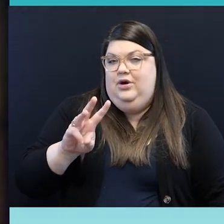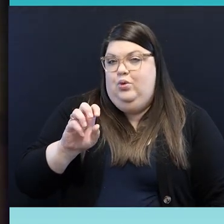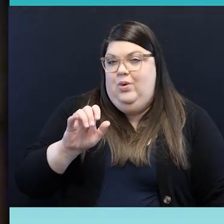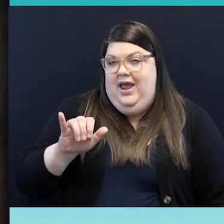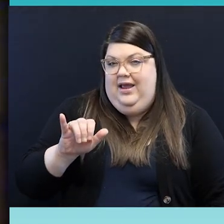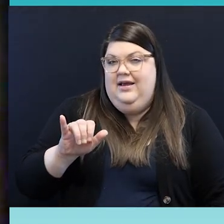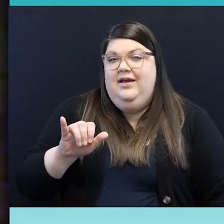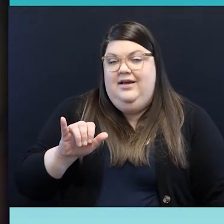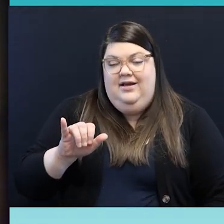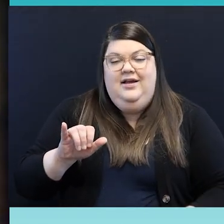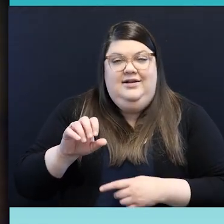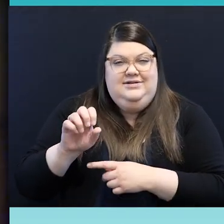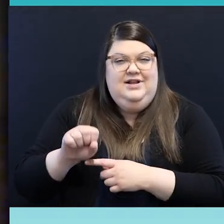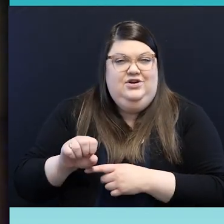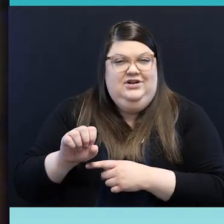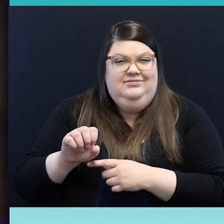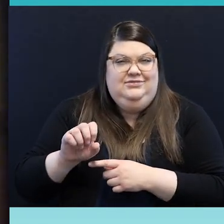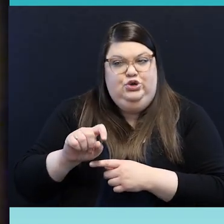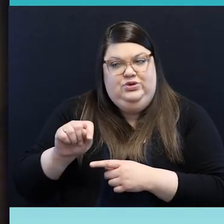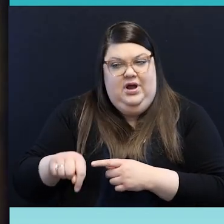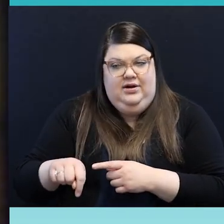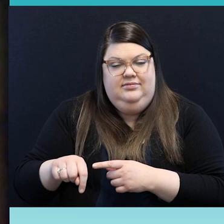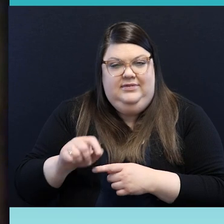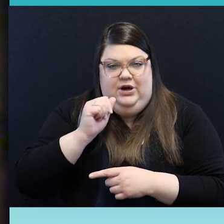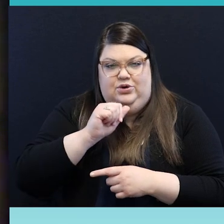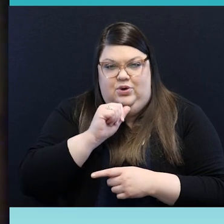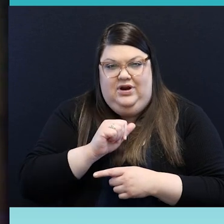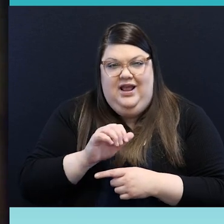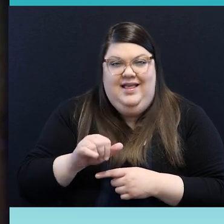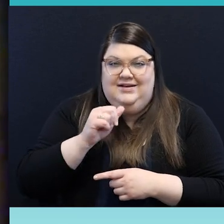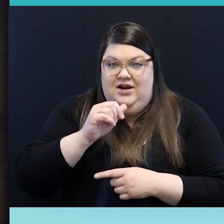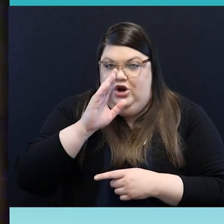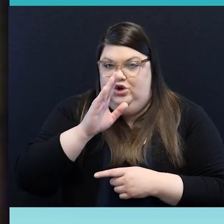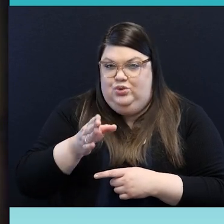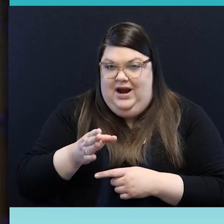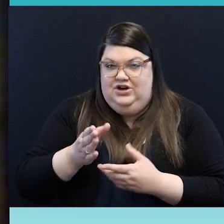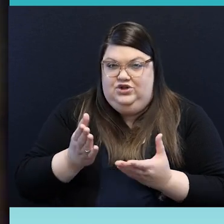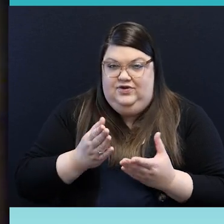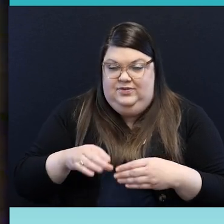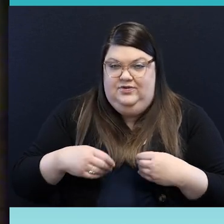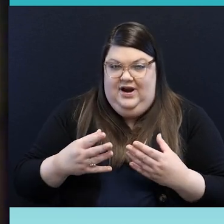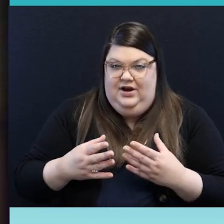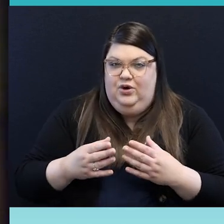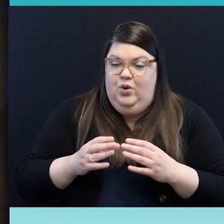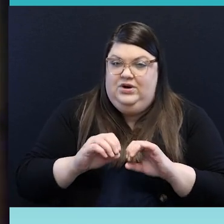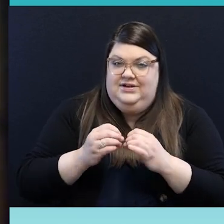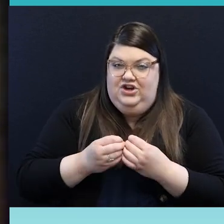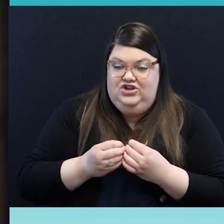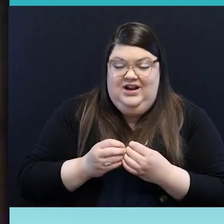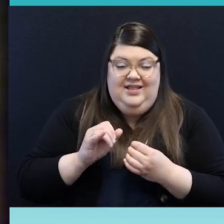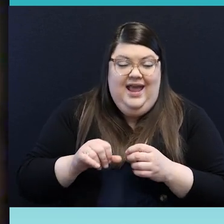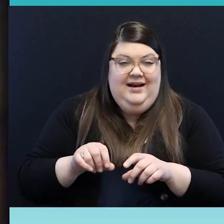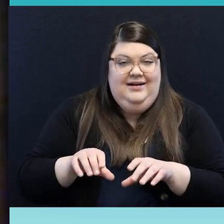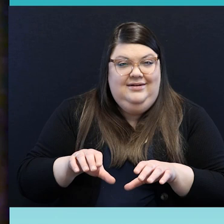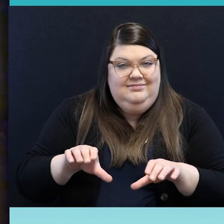Arizona, which is a non-direct service providing organization that acts as the backbone